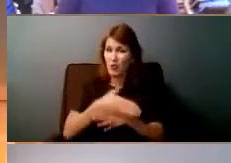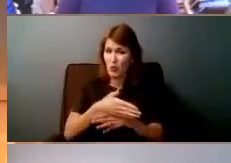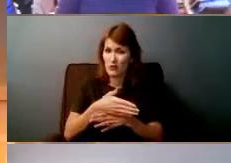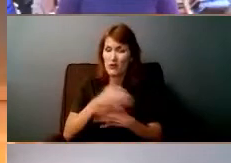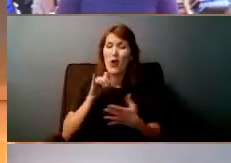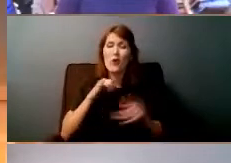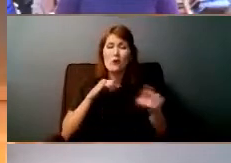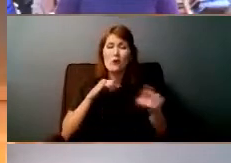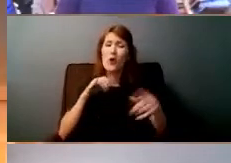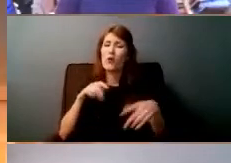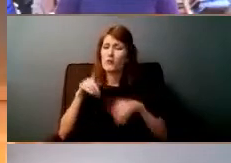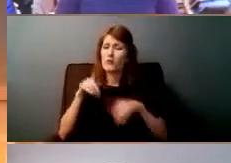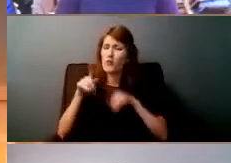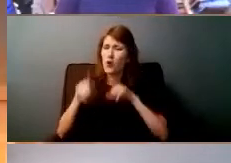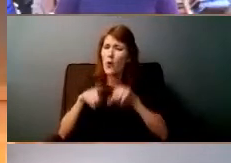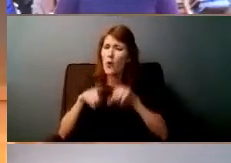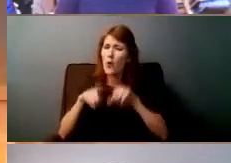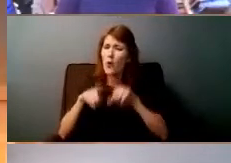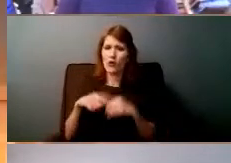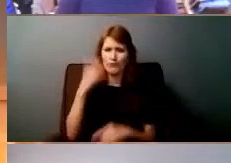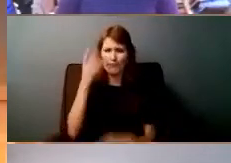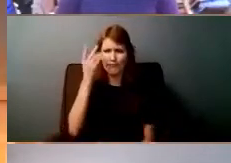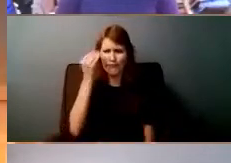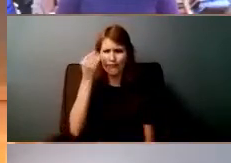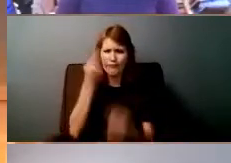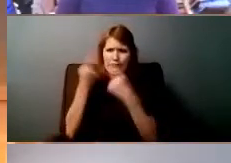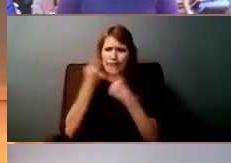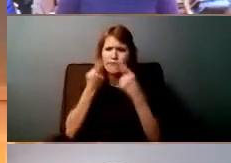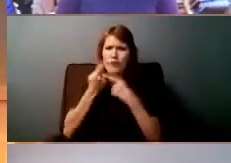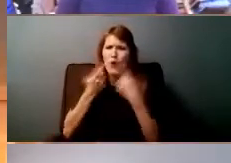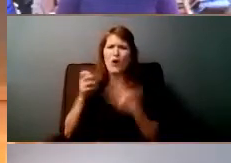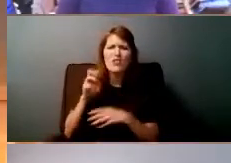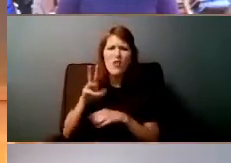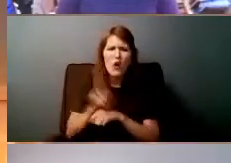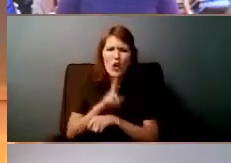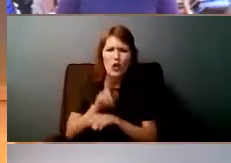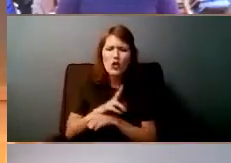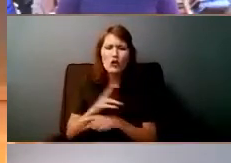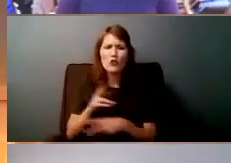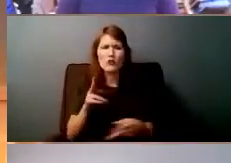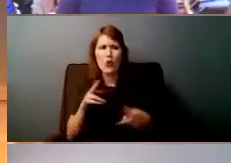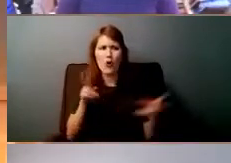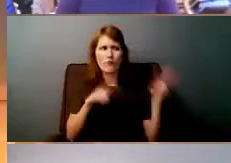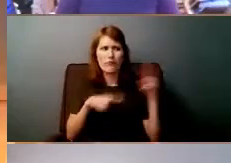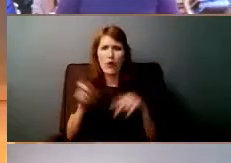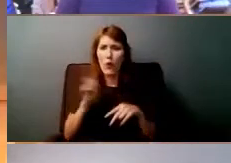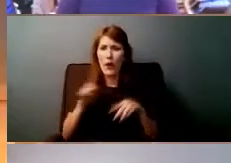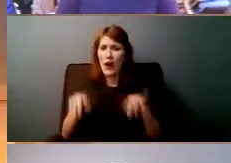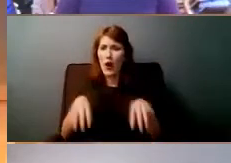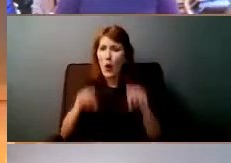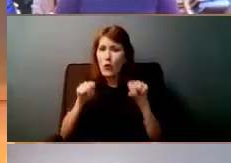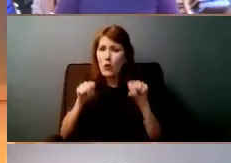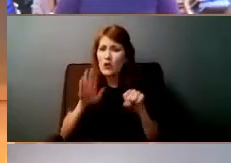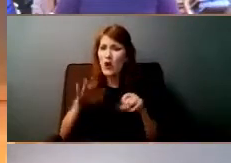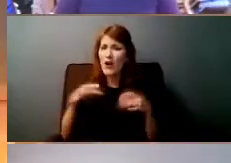you are starting to audit software, as you start to look at different places that you can host your event, different venues, these are the questions